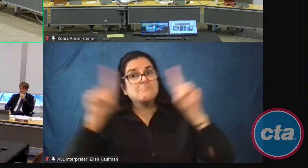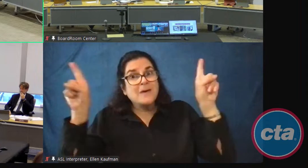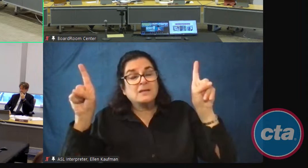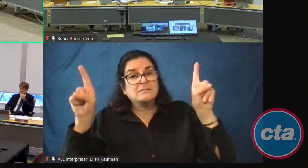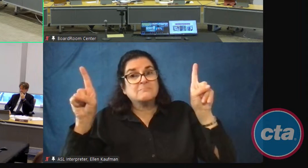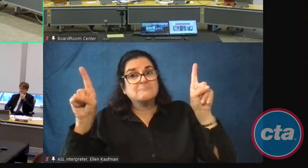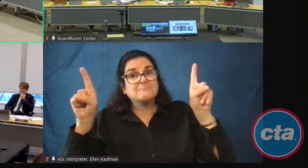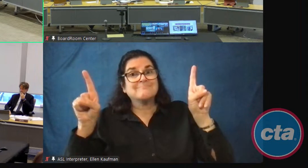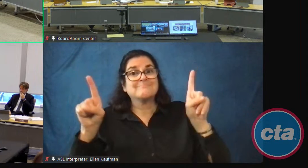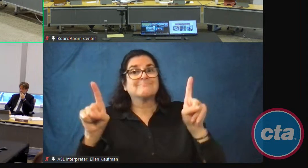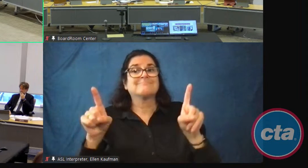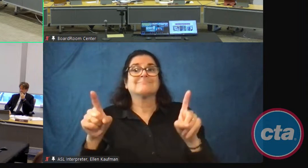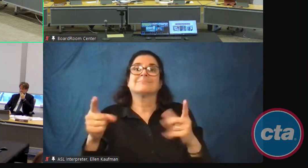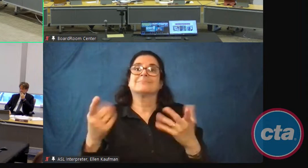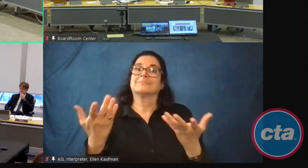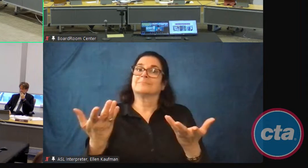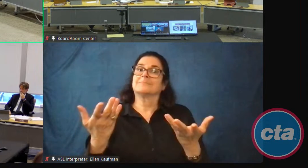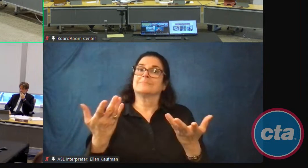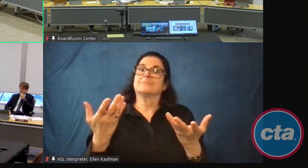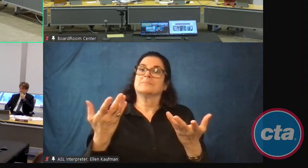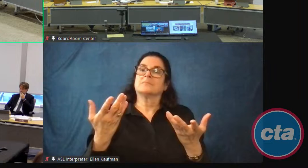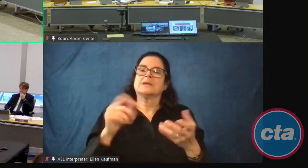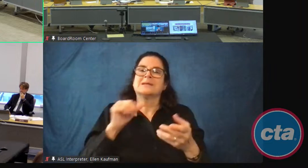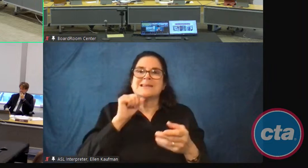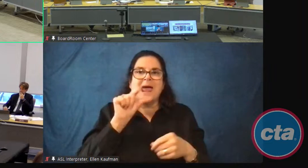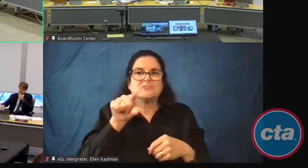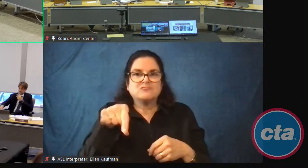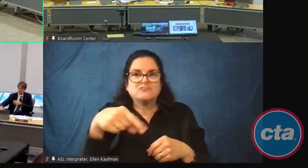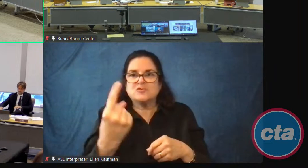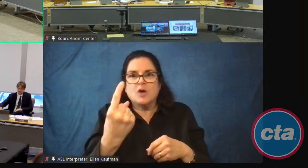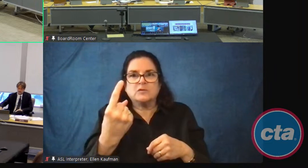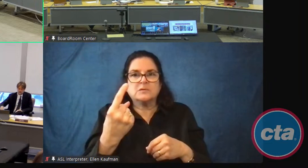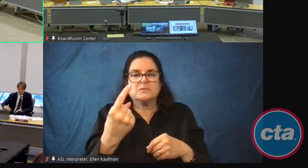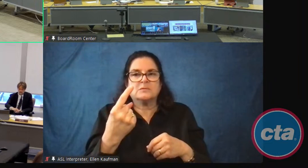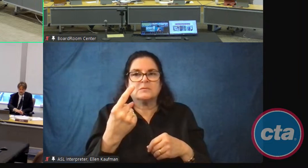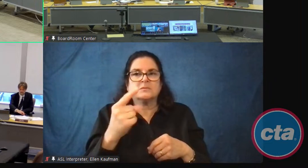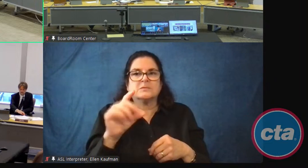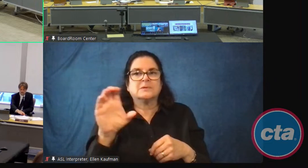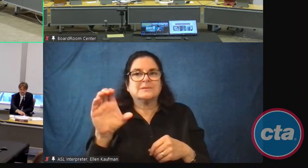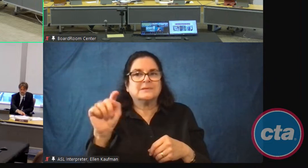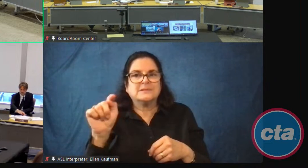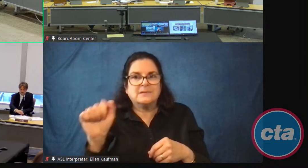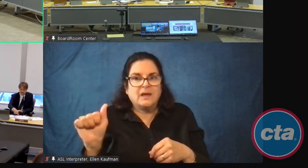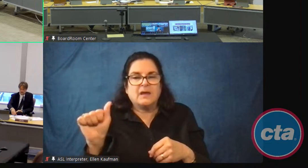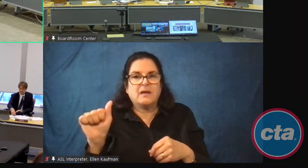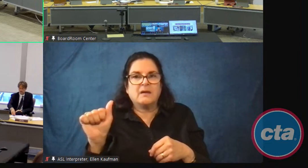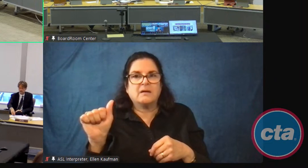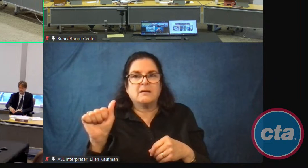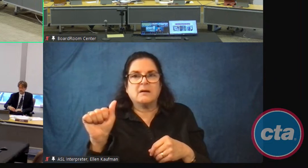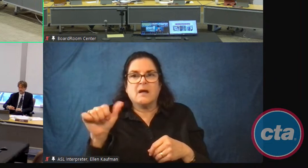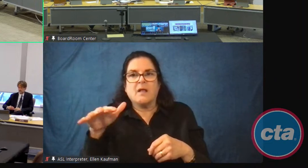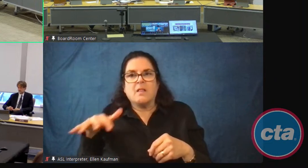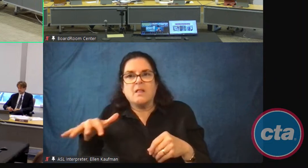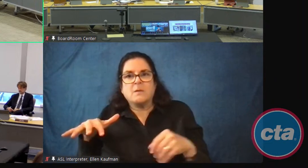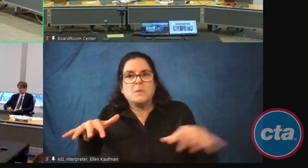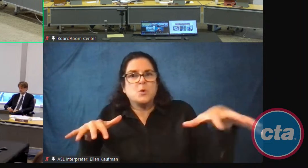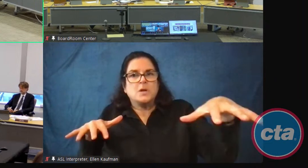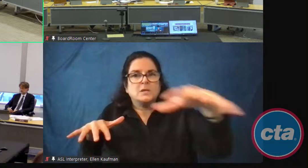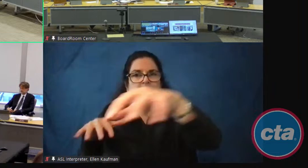conversation about what's going on in our communities and why we are dealing with the problems that we're seeing on